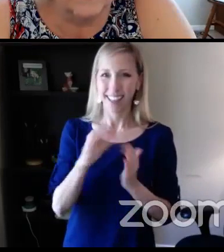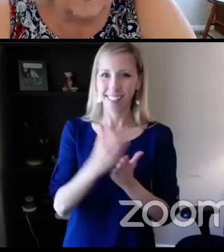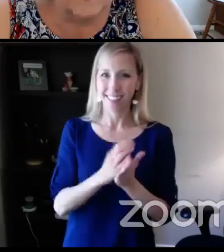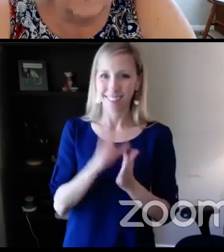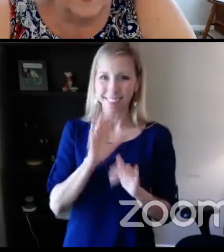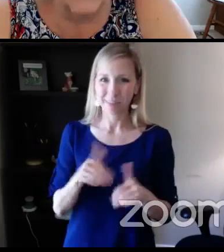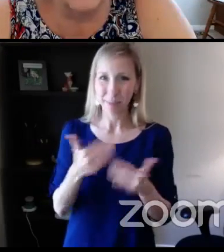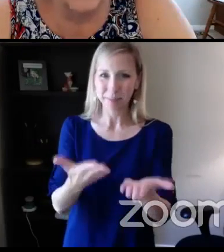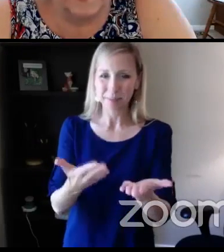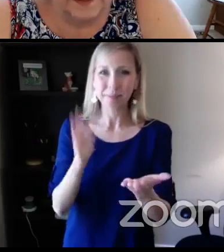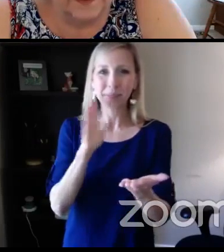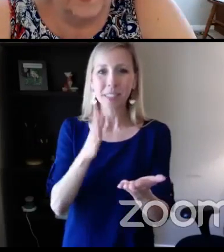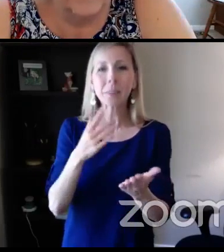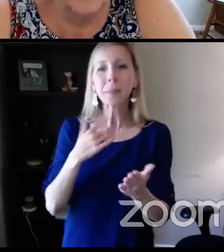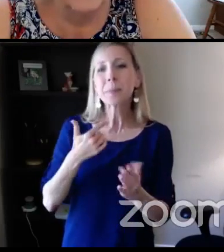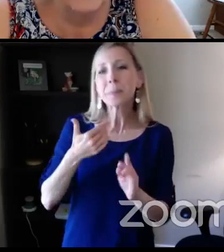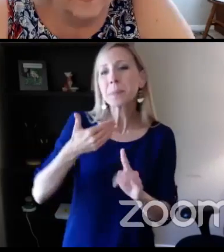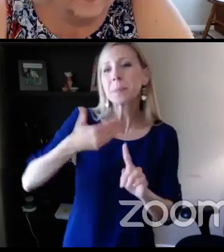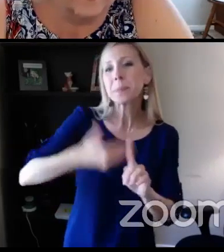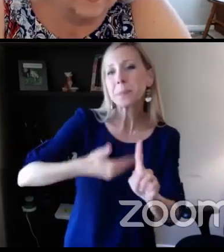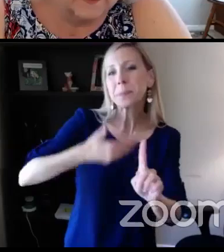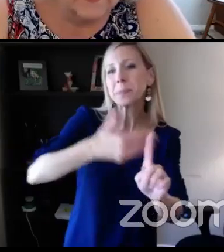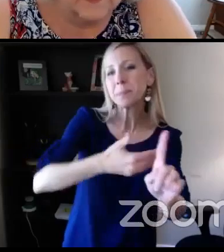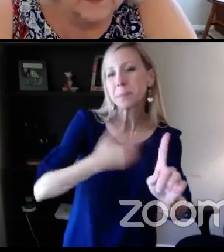the months to come on our success.